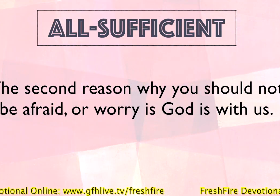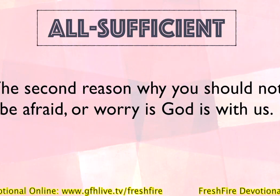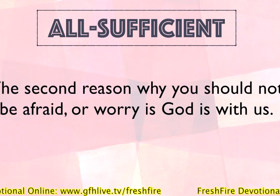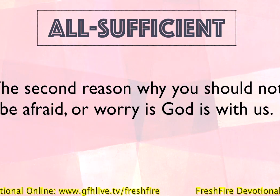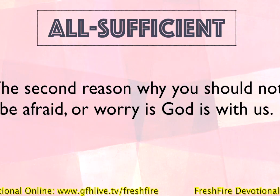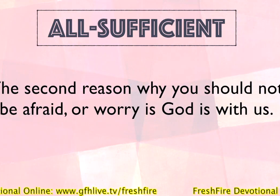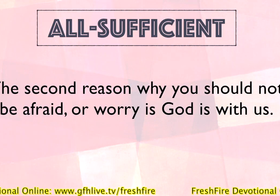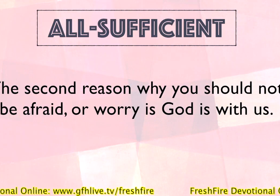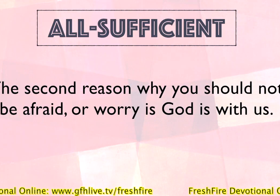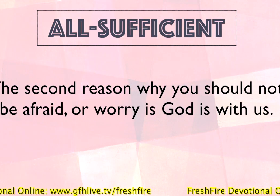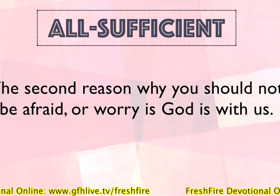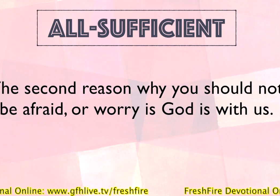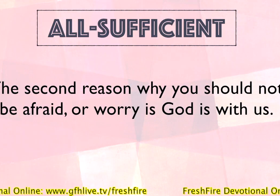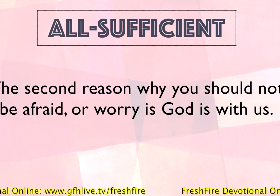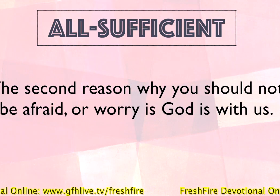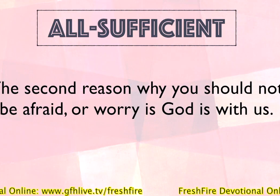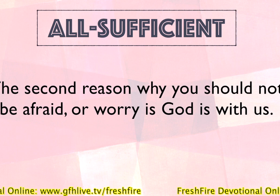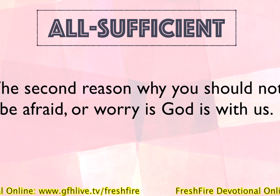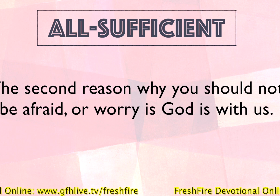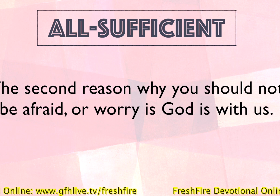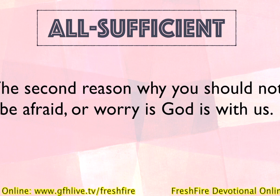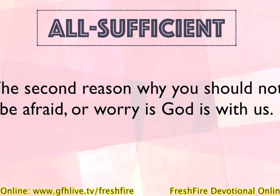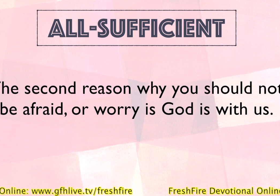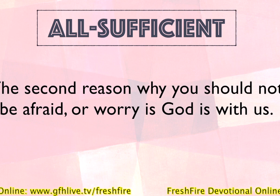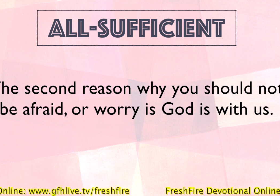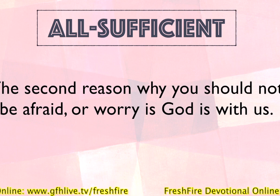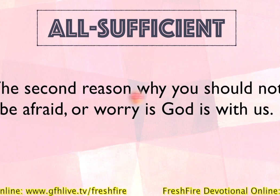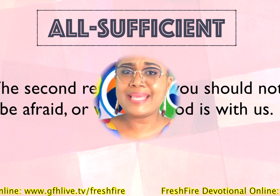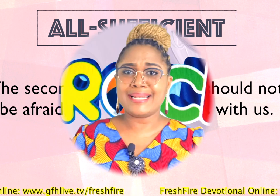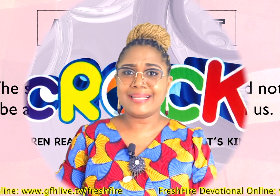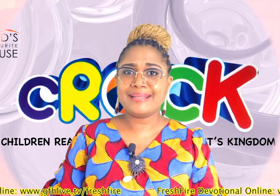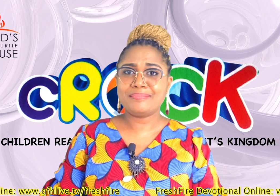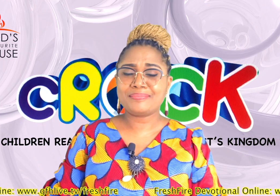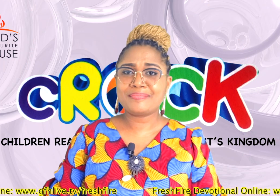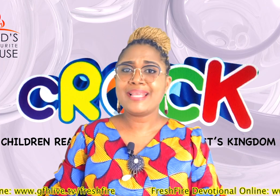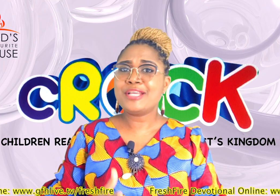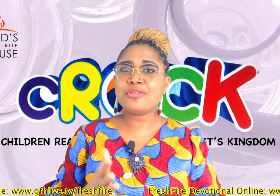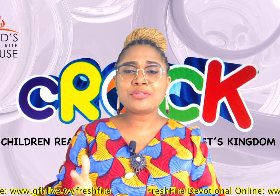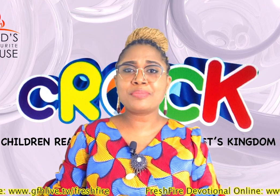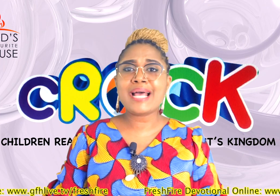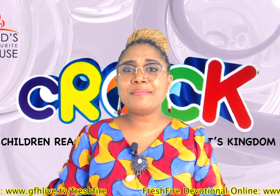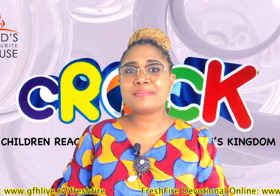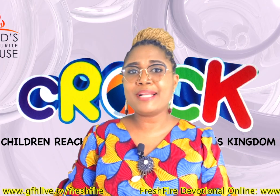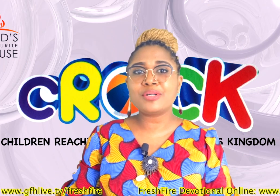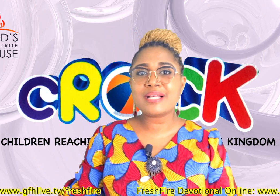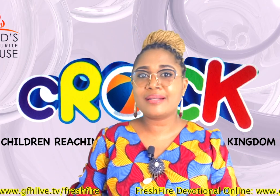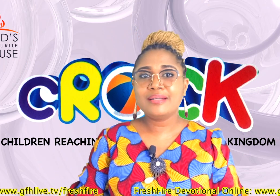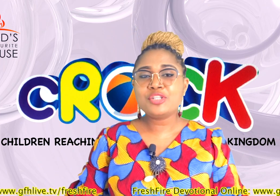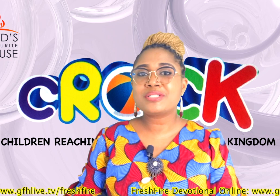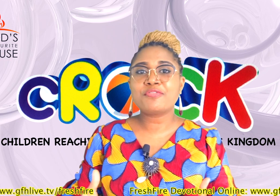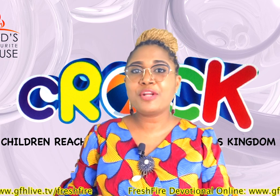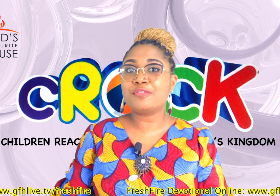with you. It says God is with us. What does that mean? You know, sometimes my